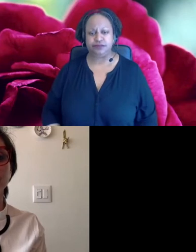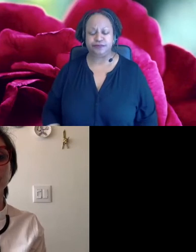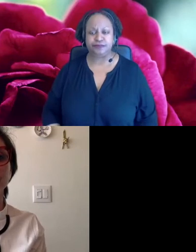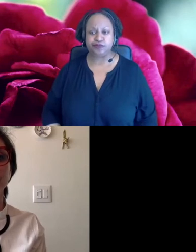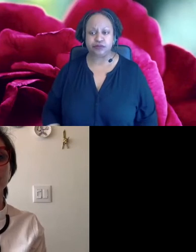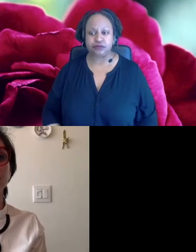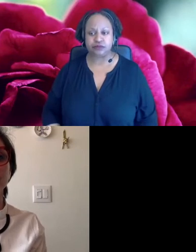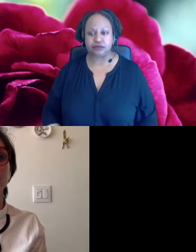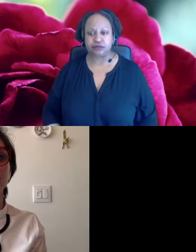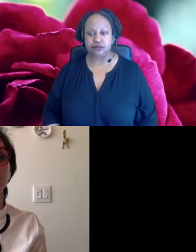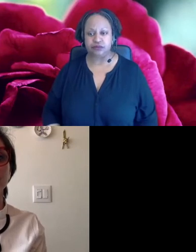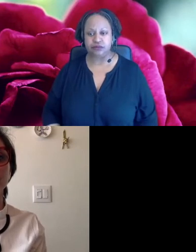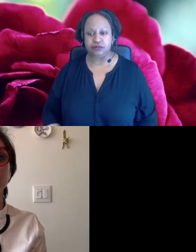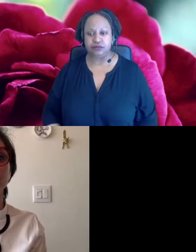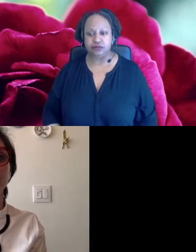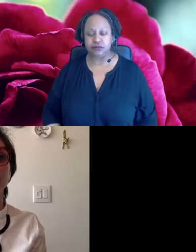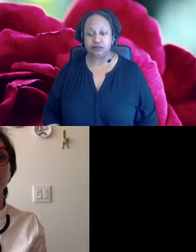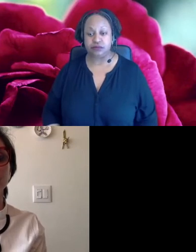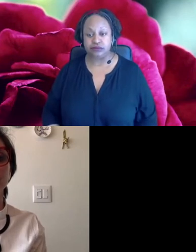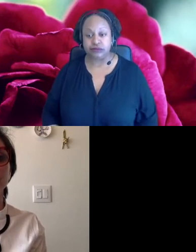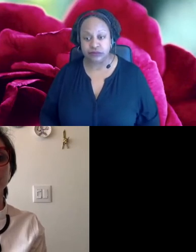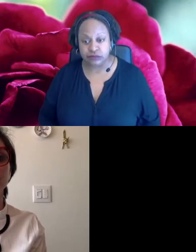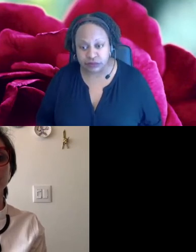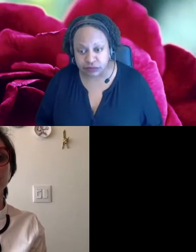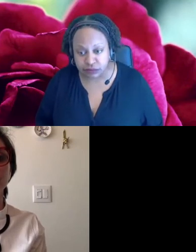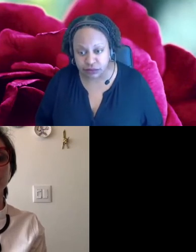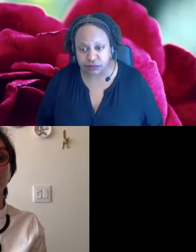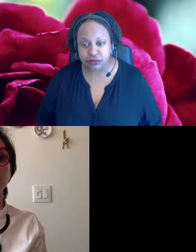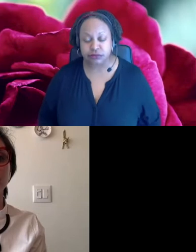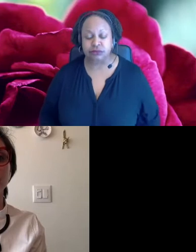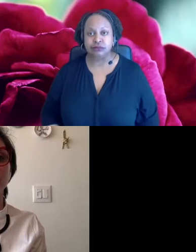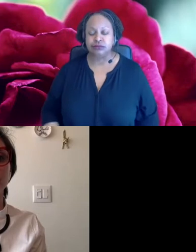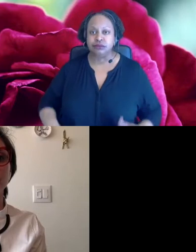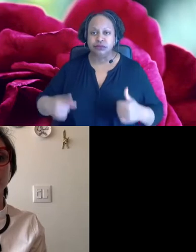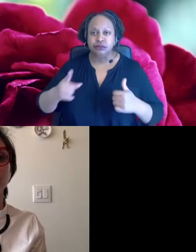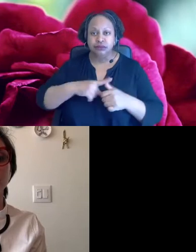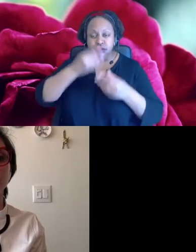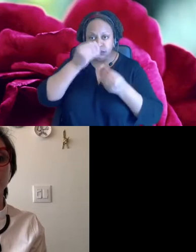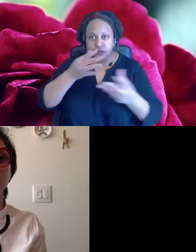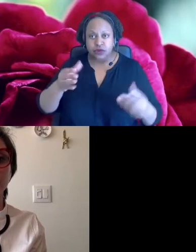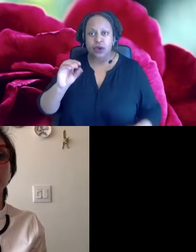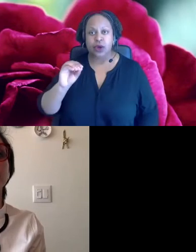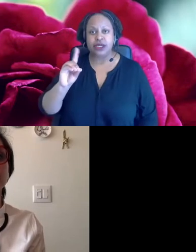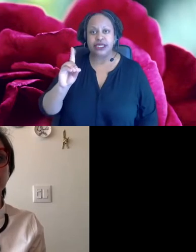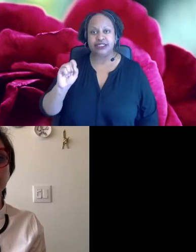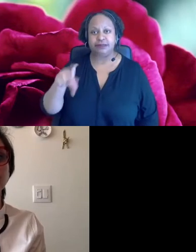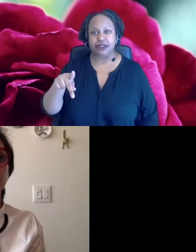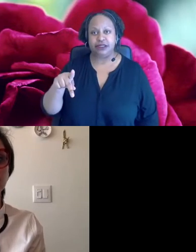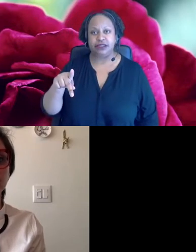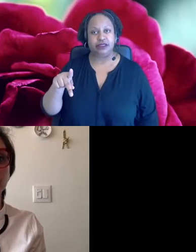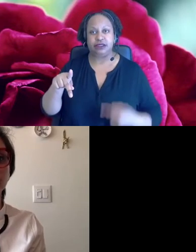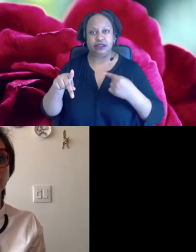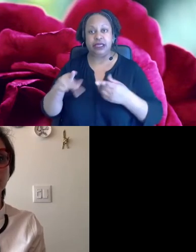firstly, the ODSP, it's not taxable income.